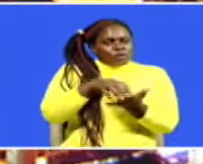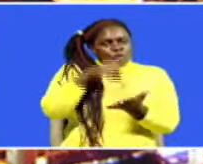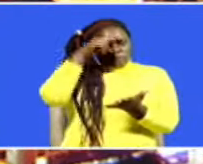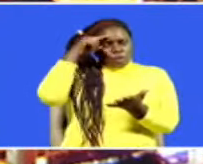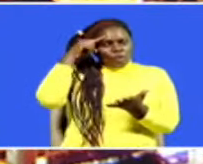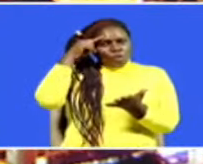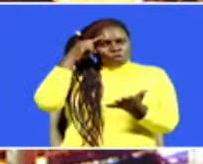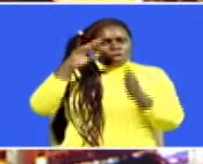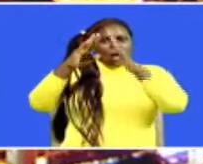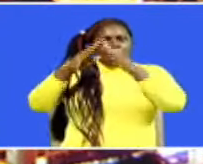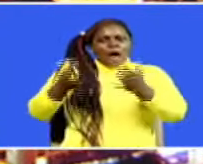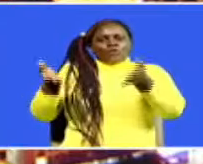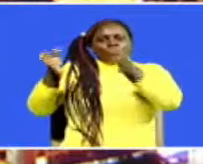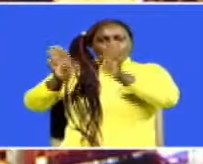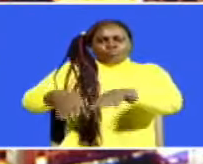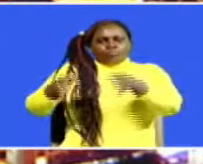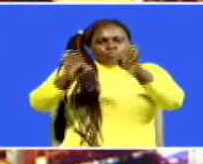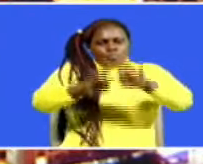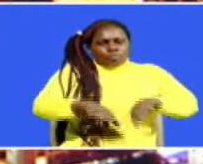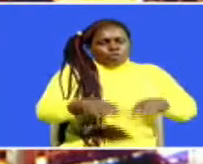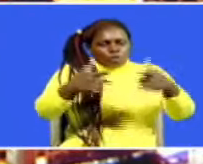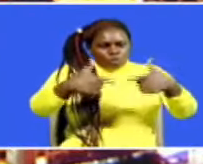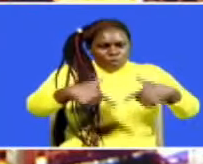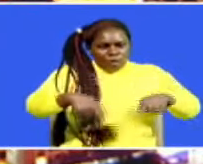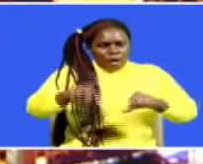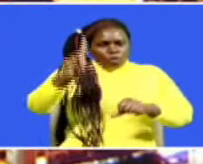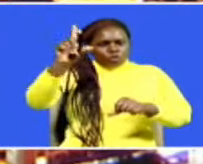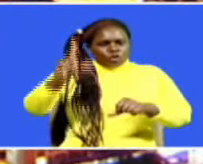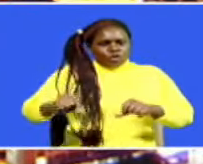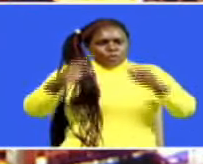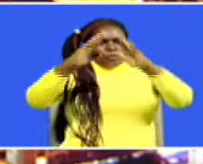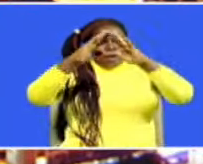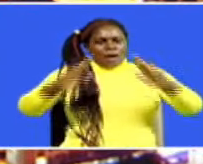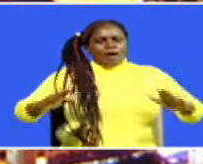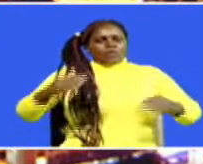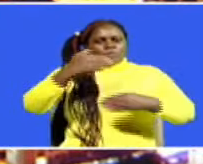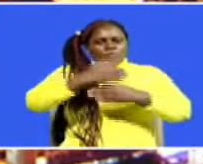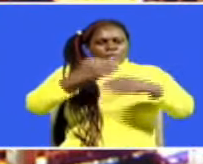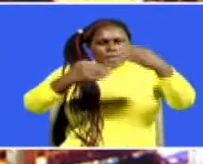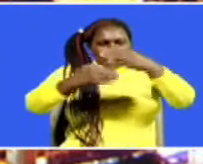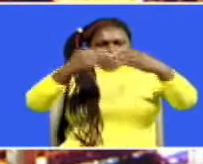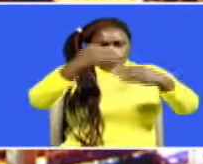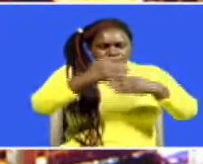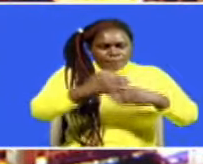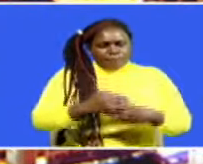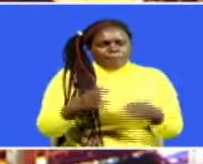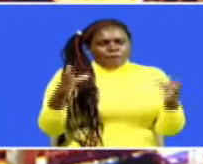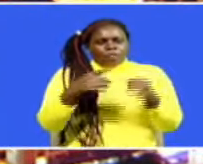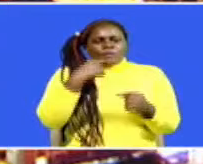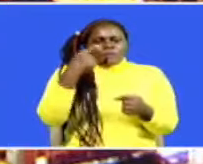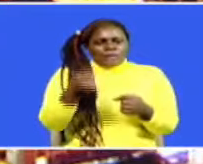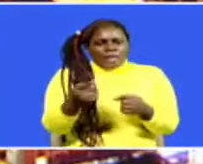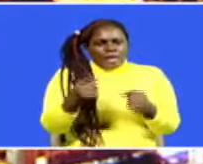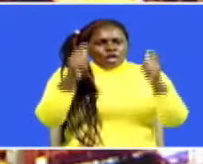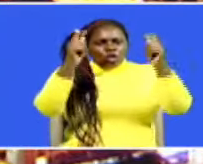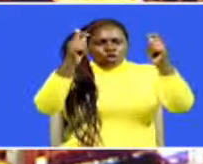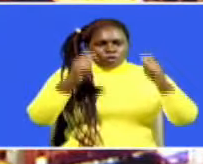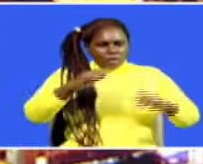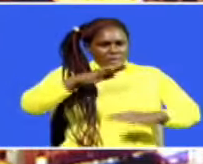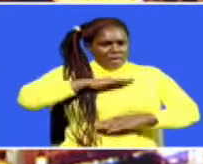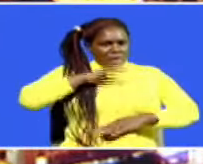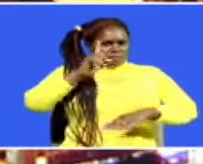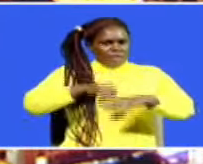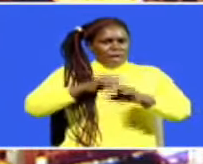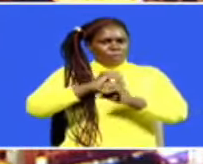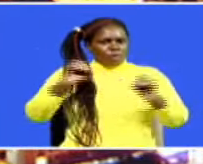to the ongoing demolitions, which are to pave way for the government's construction of affordable houses. The residents claim that they were not given sufficient